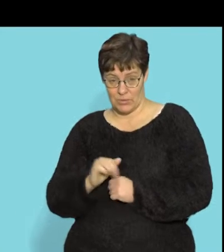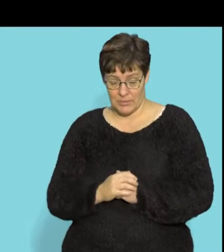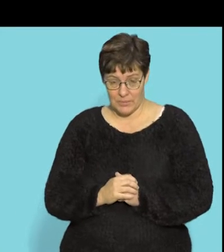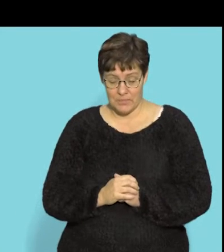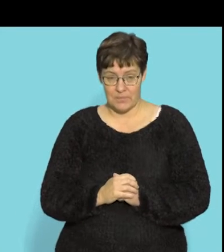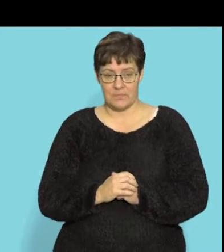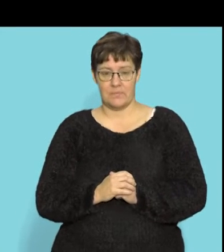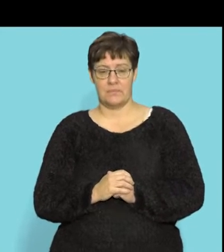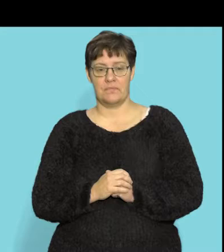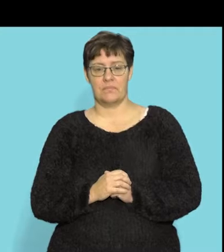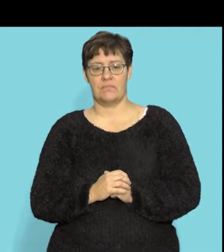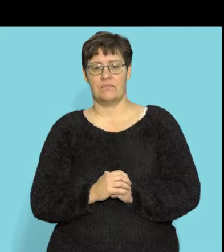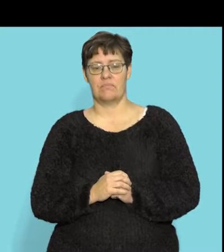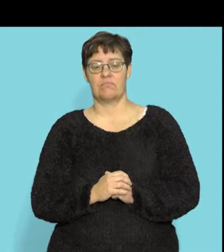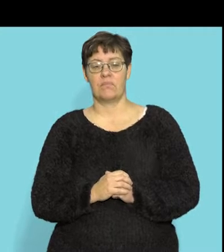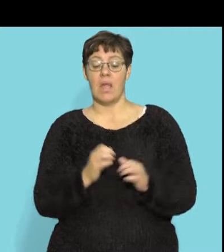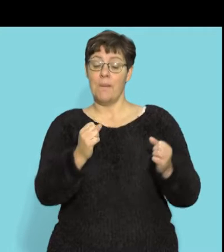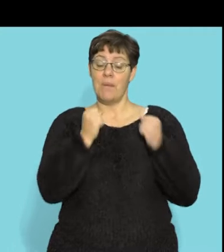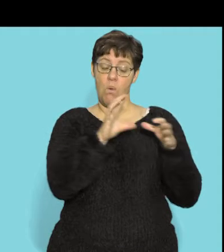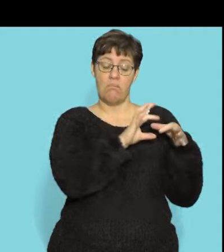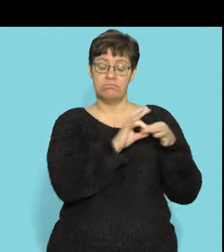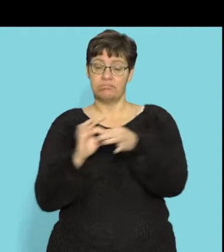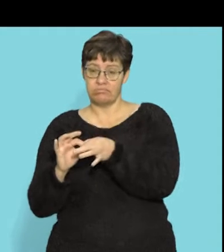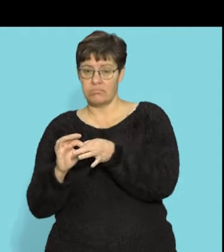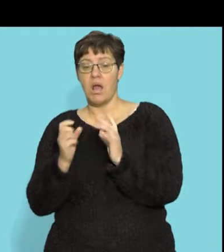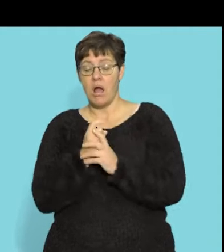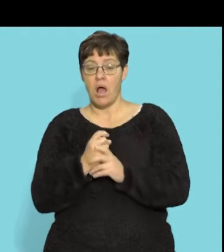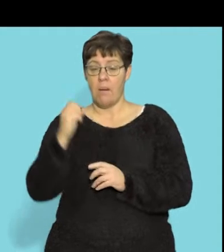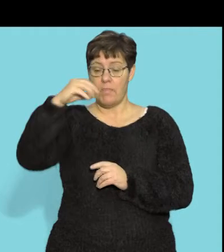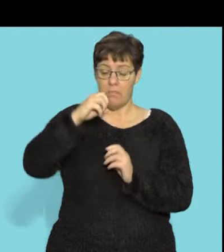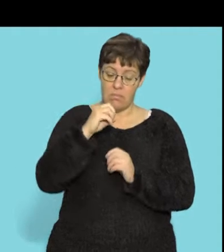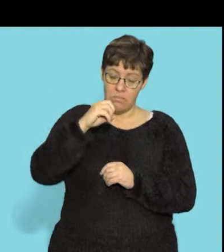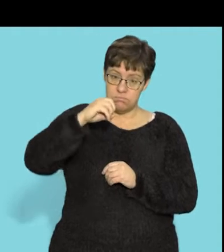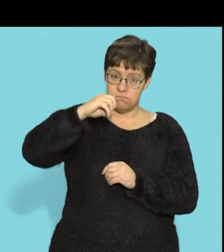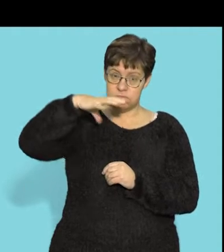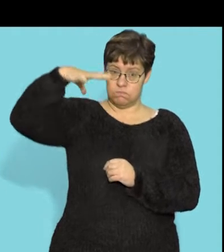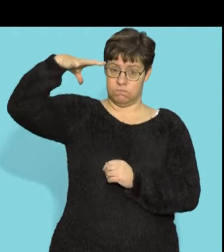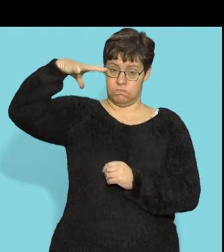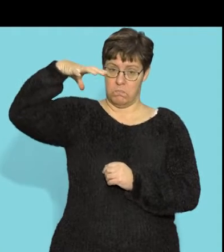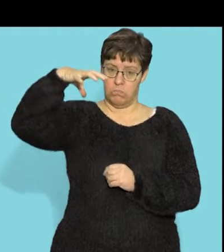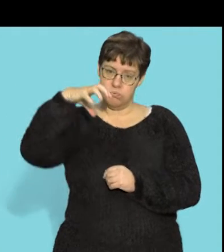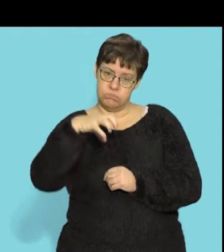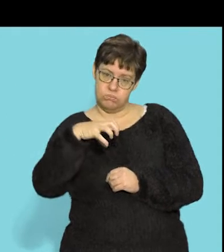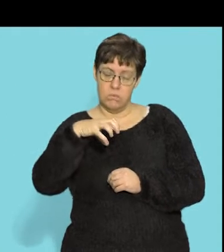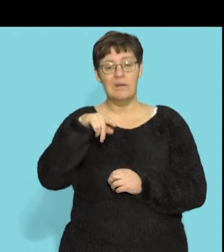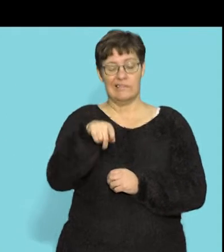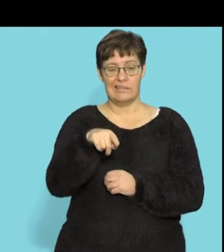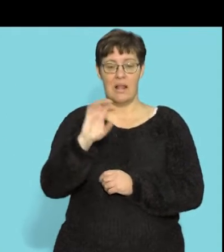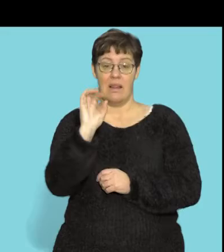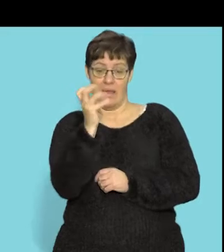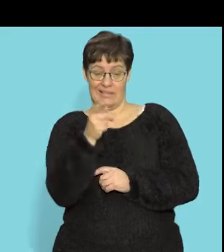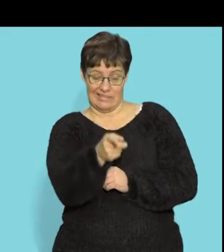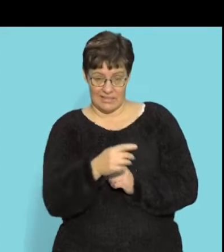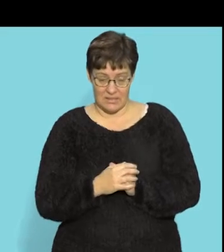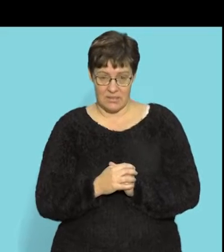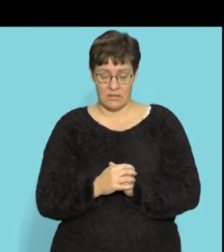right? Okay, now power is also related to the brightness of the light bulbs, okay? Remember, brightness is